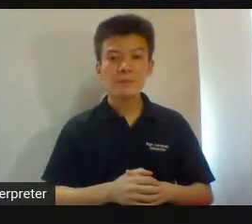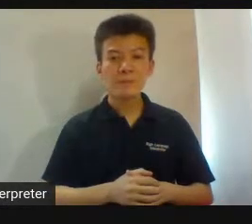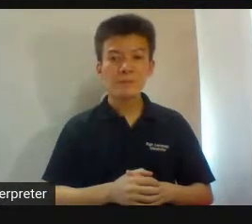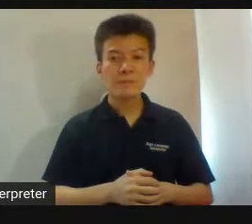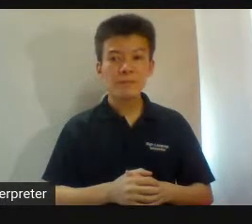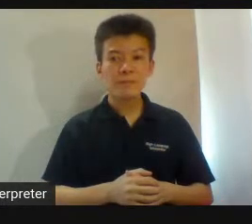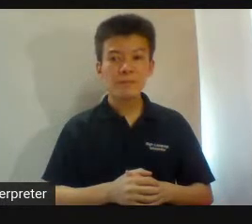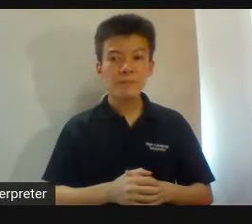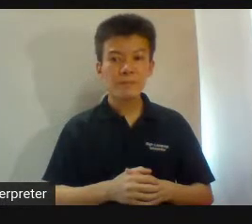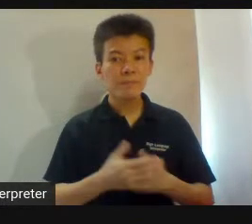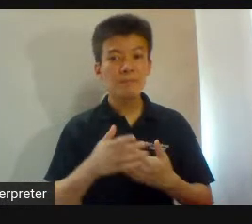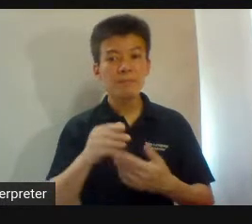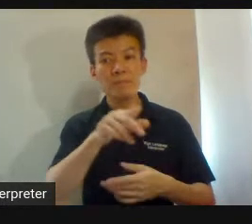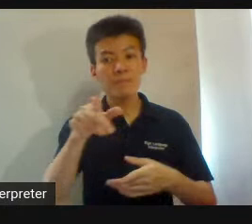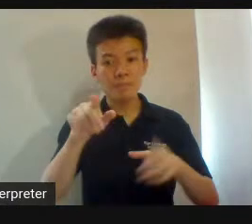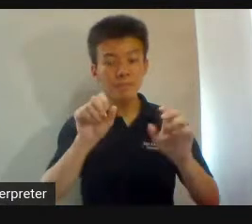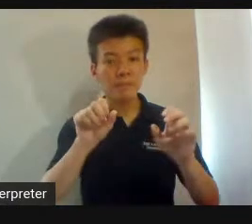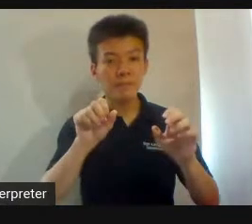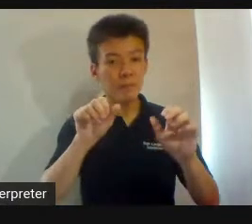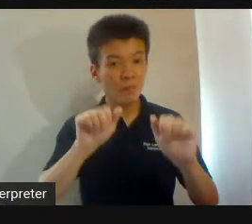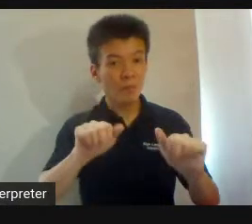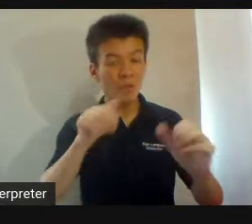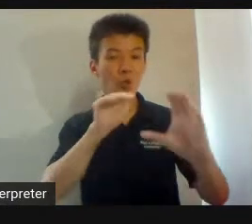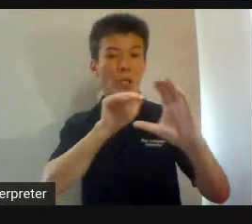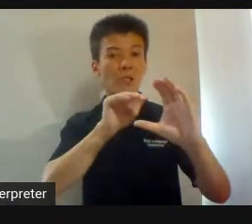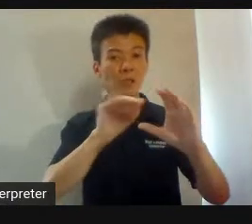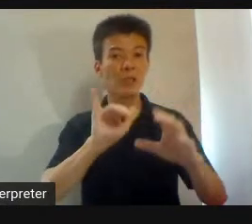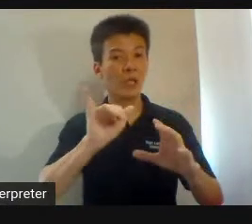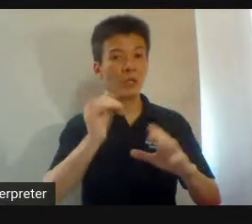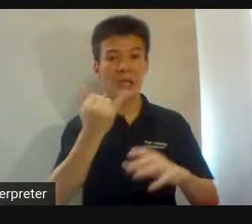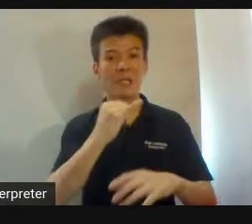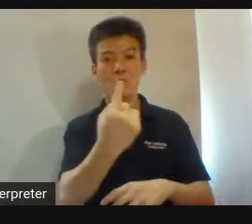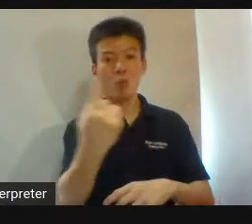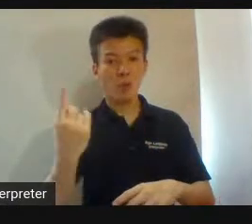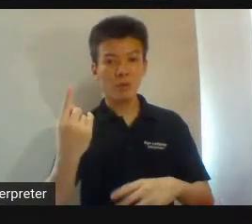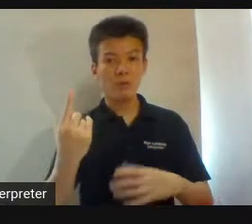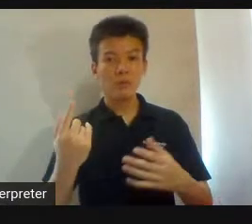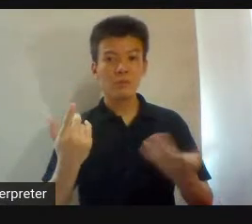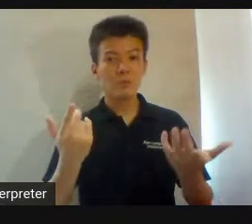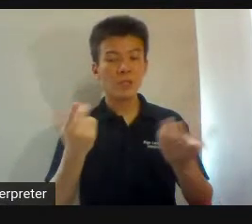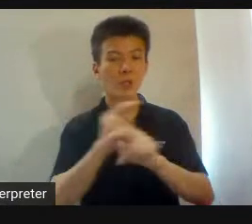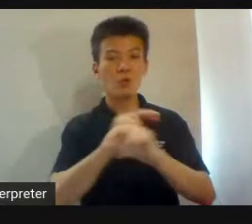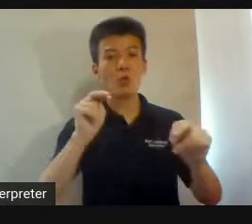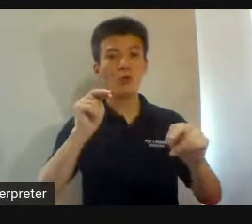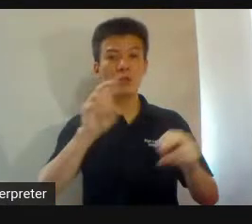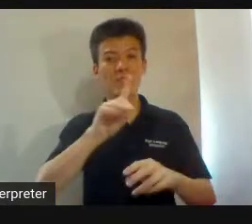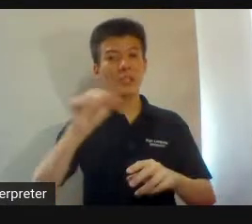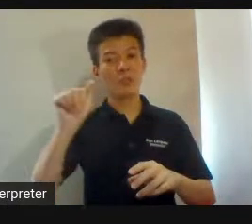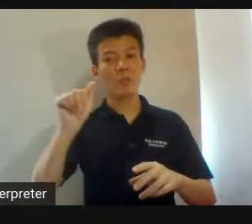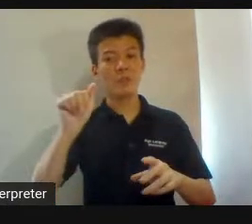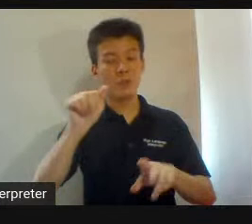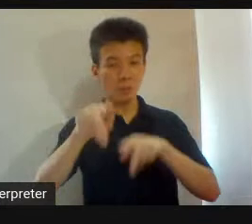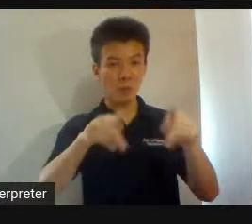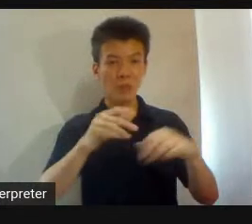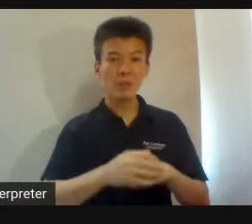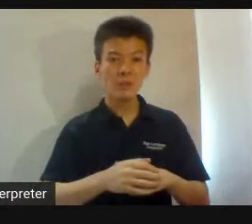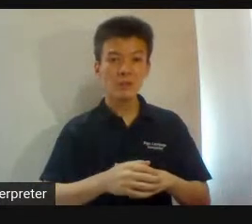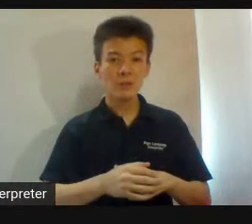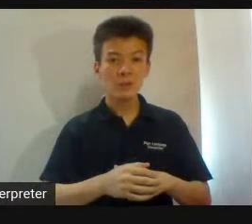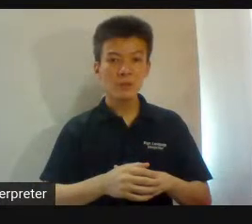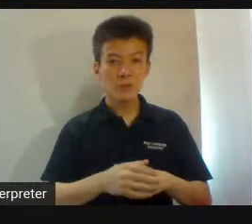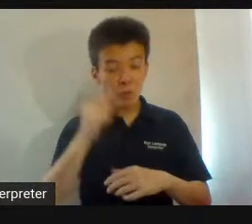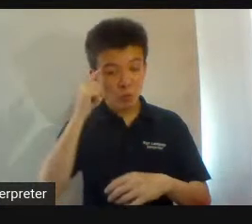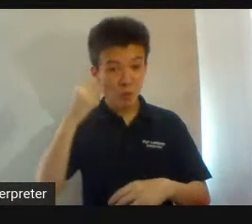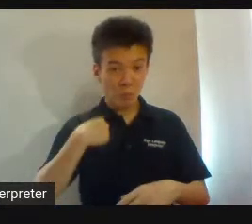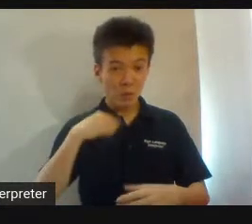are able to access like anybody else, like their non-disabled counterparts. And for